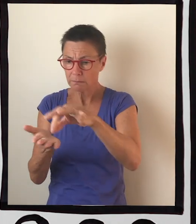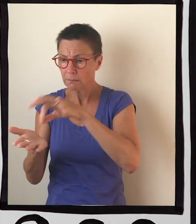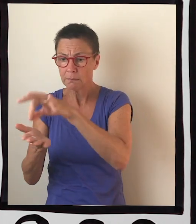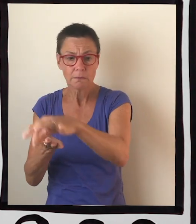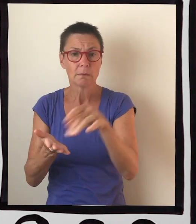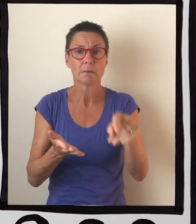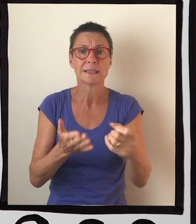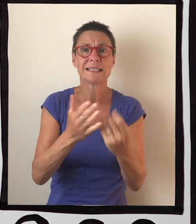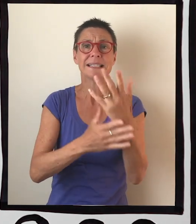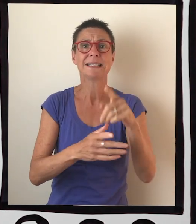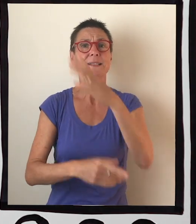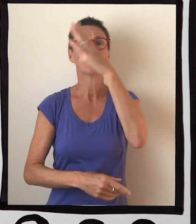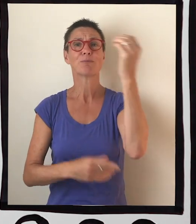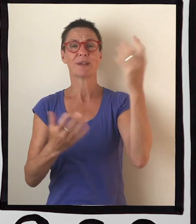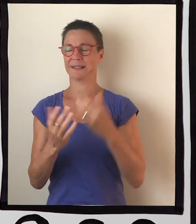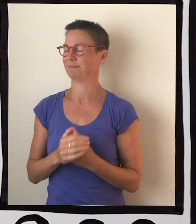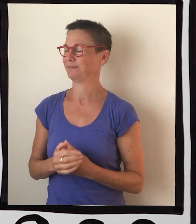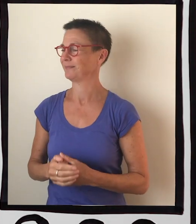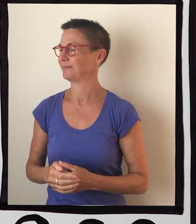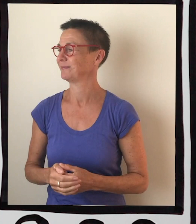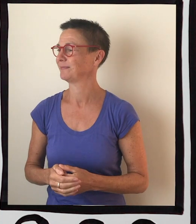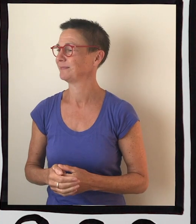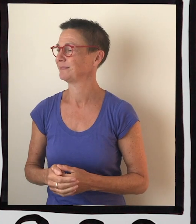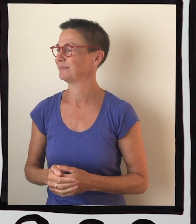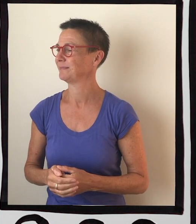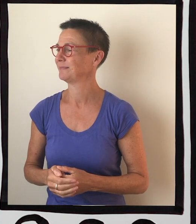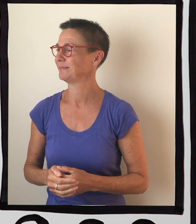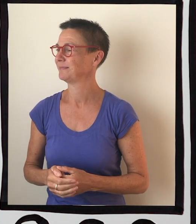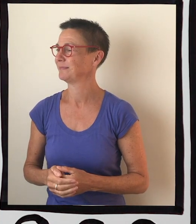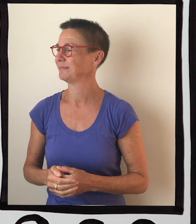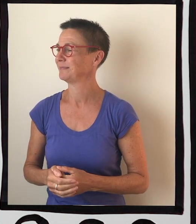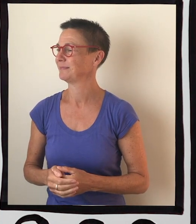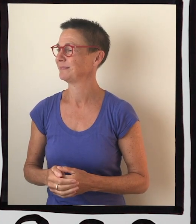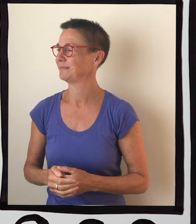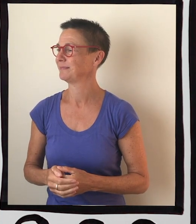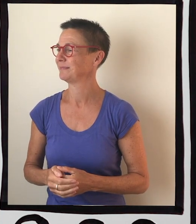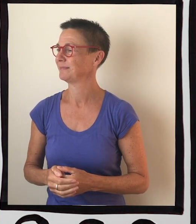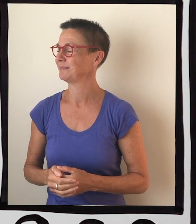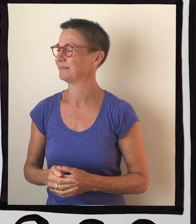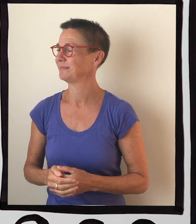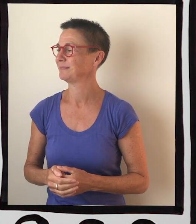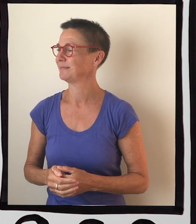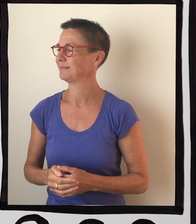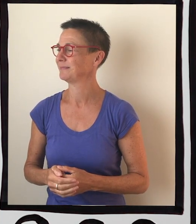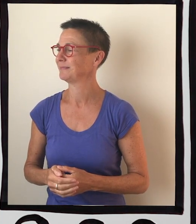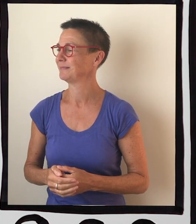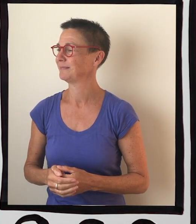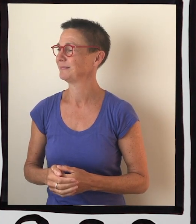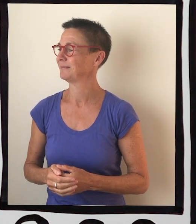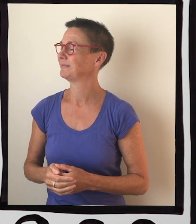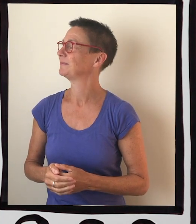that planted a seed in spring. That plant a seed